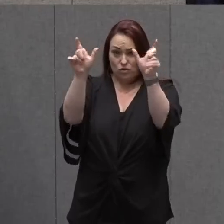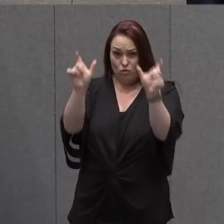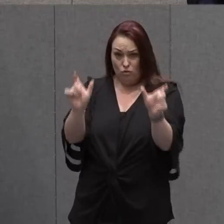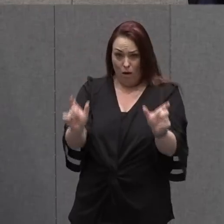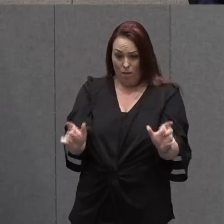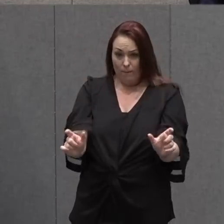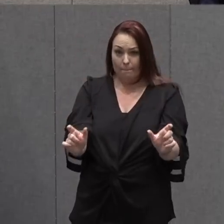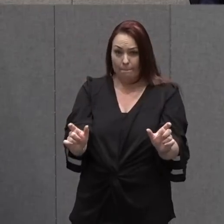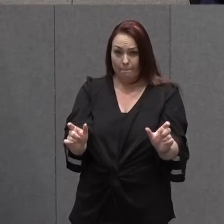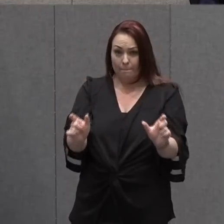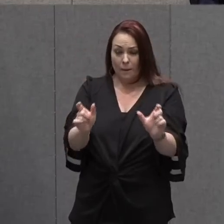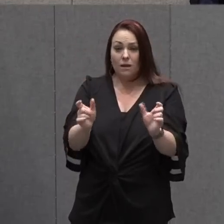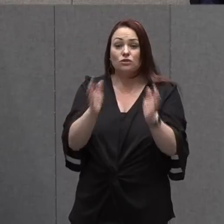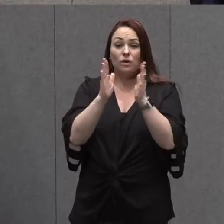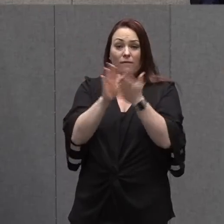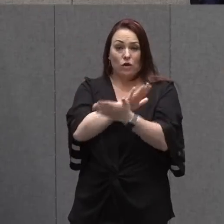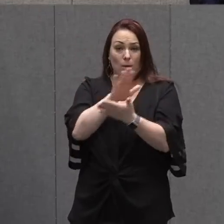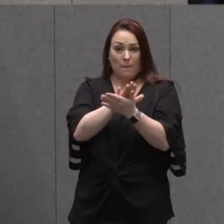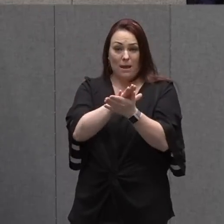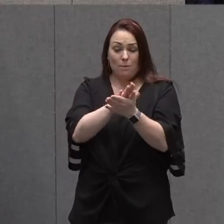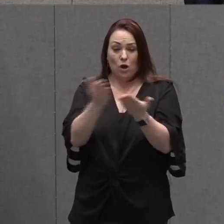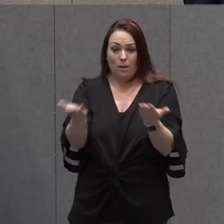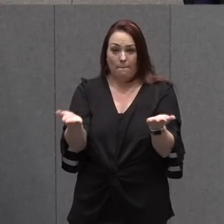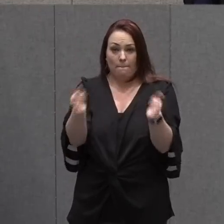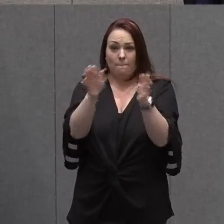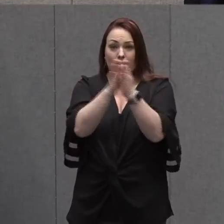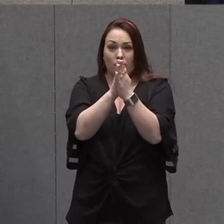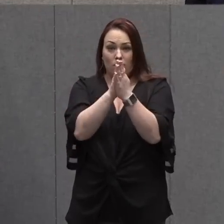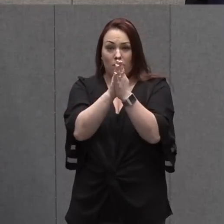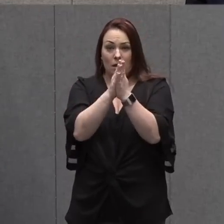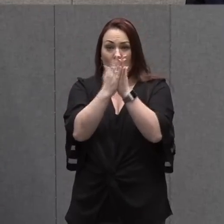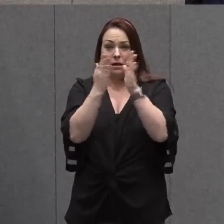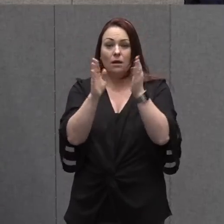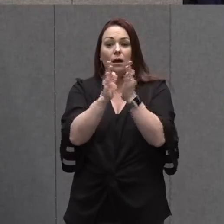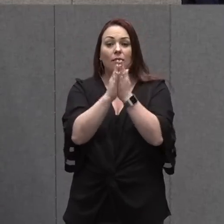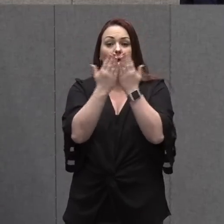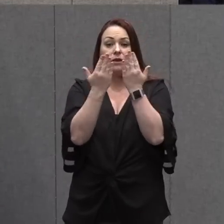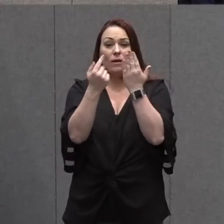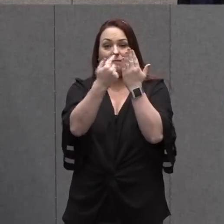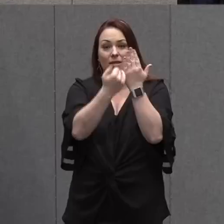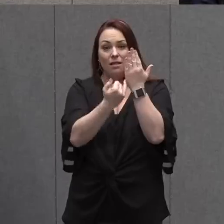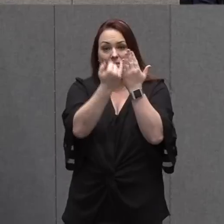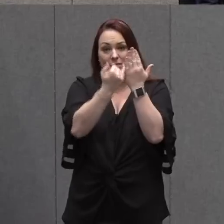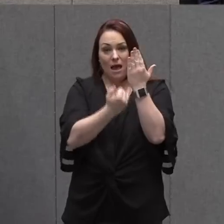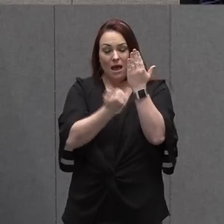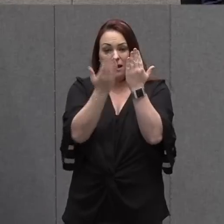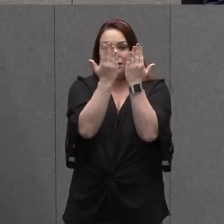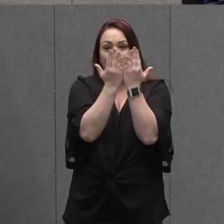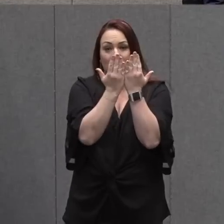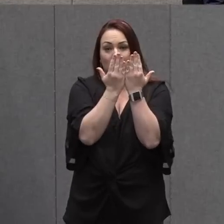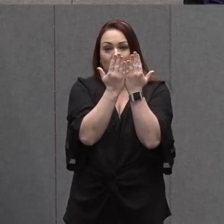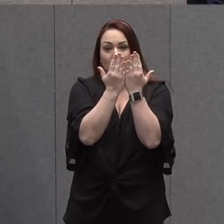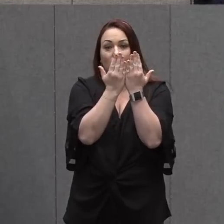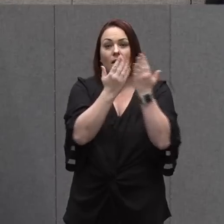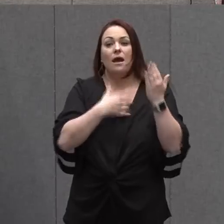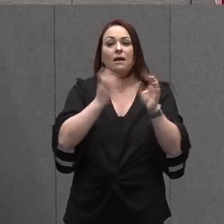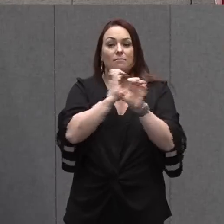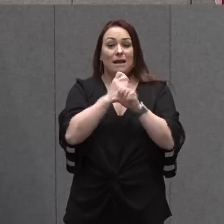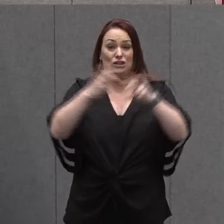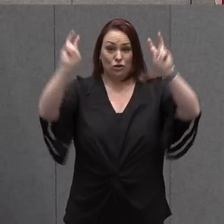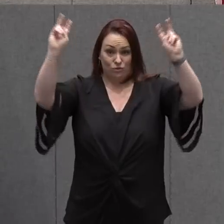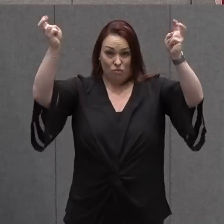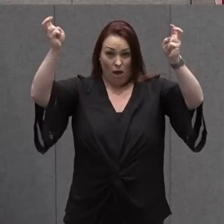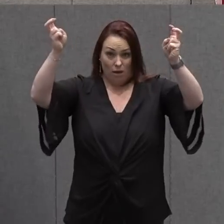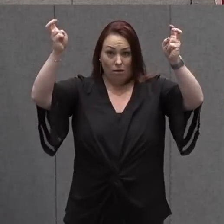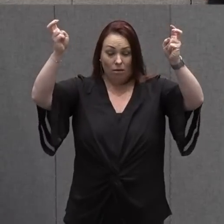you can fold your paper in half. You can draw your line down the middle. Make sure you have a title. So when you use this resource later, when you're writing